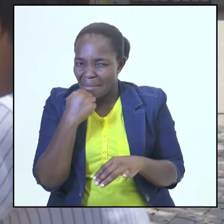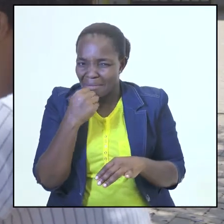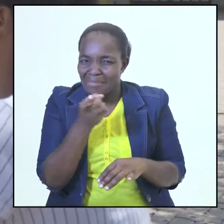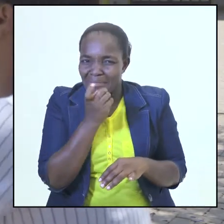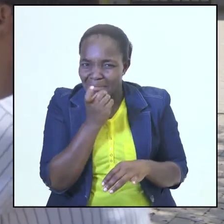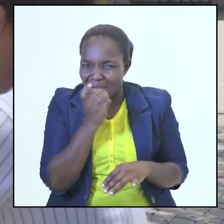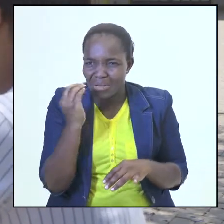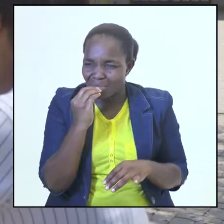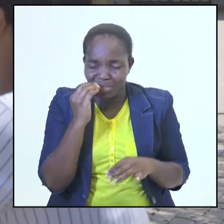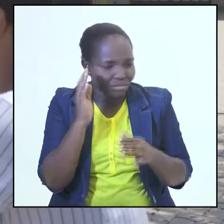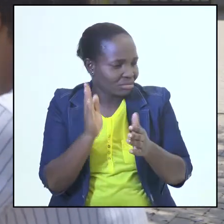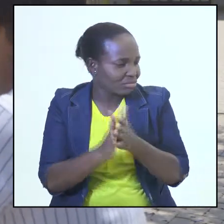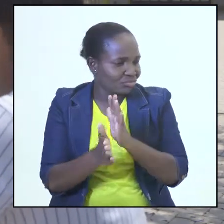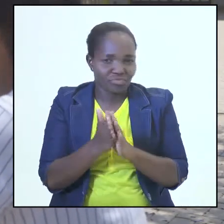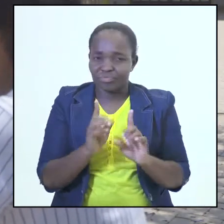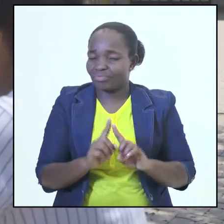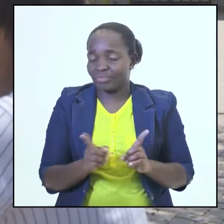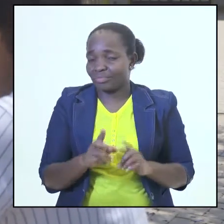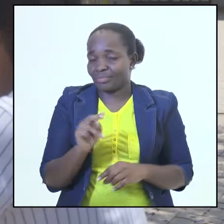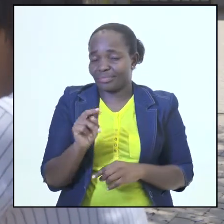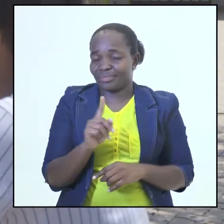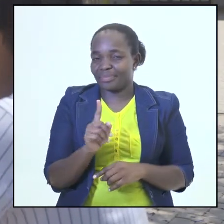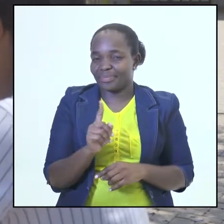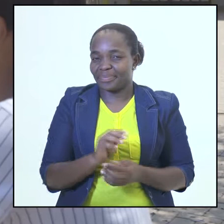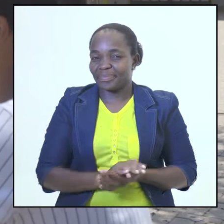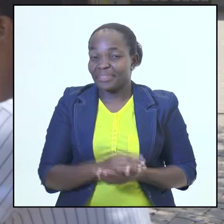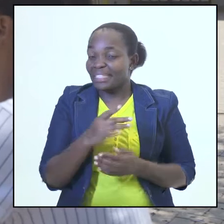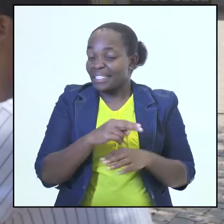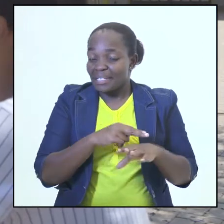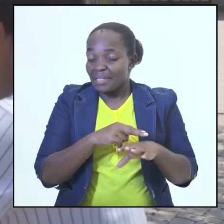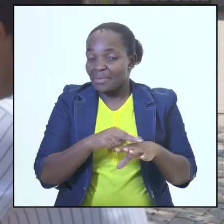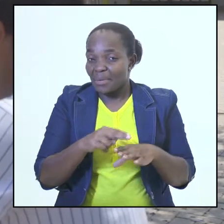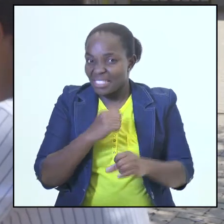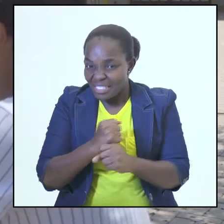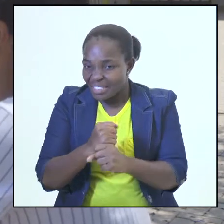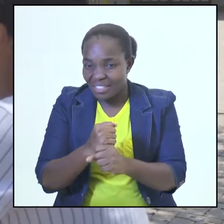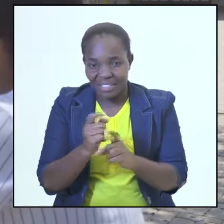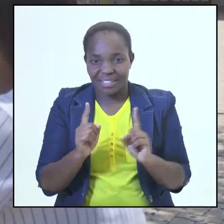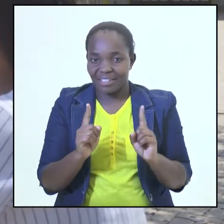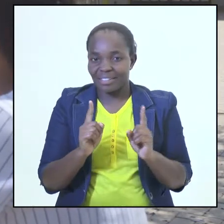not its natural food. That situation was not sustainable. Sustainable?